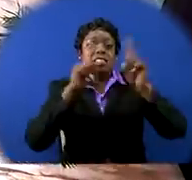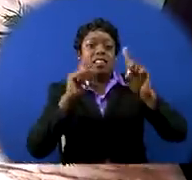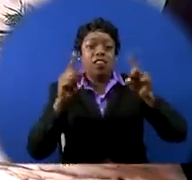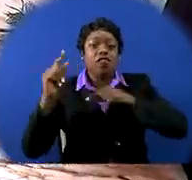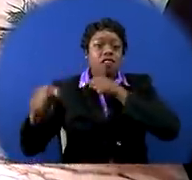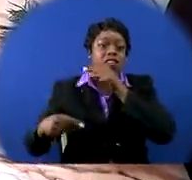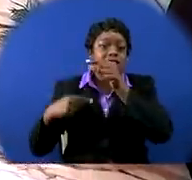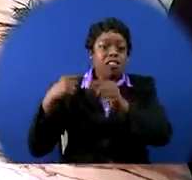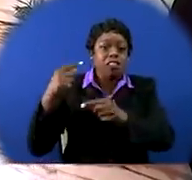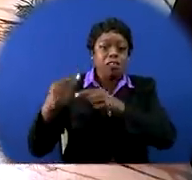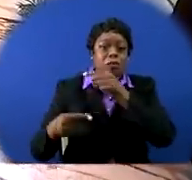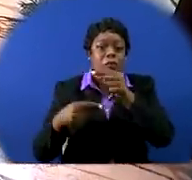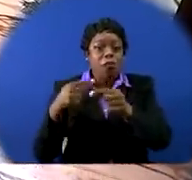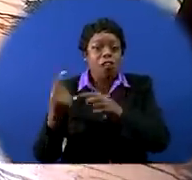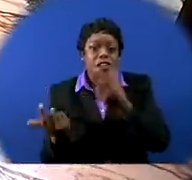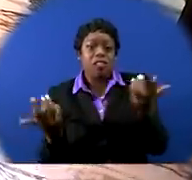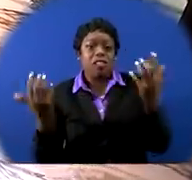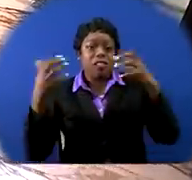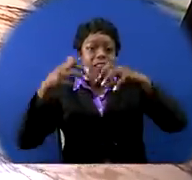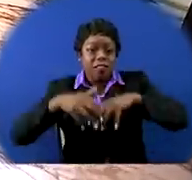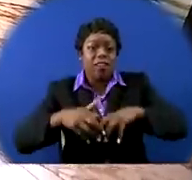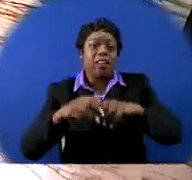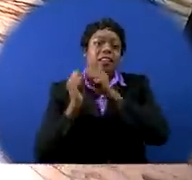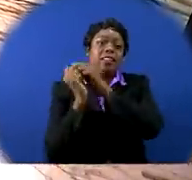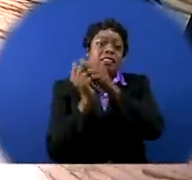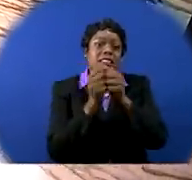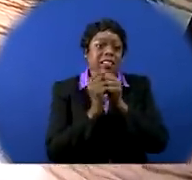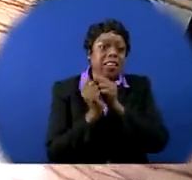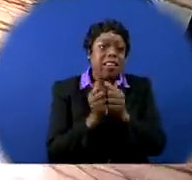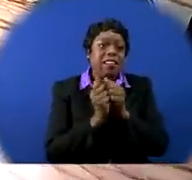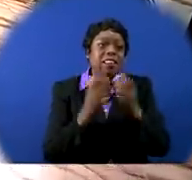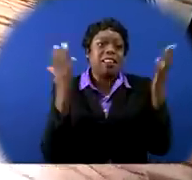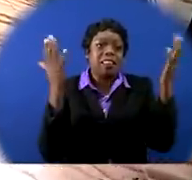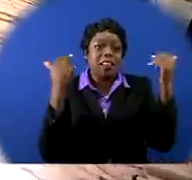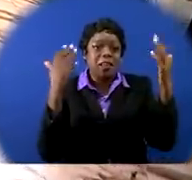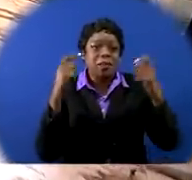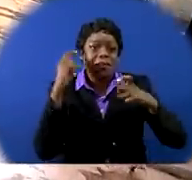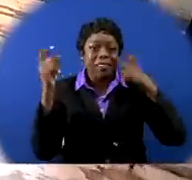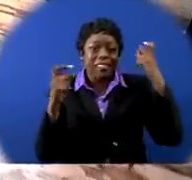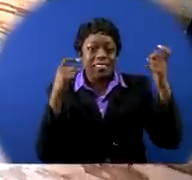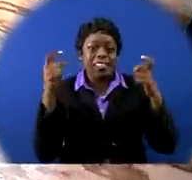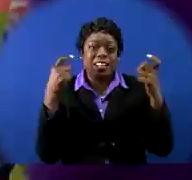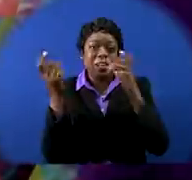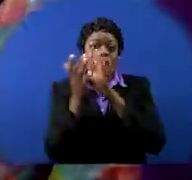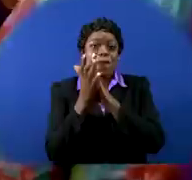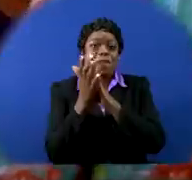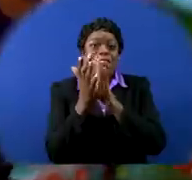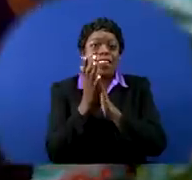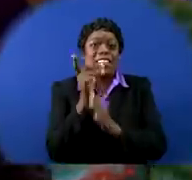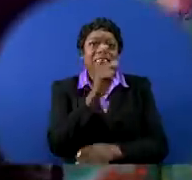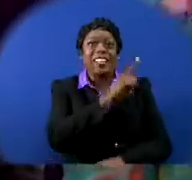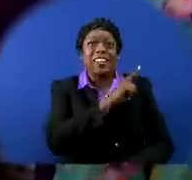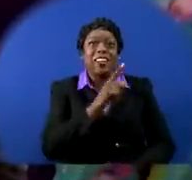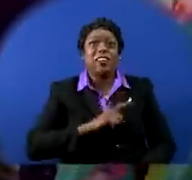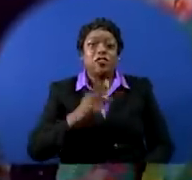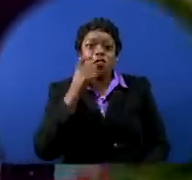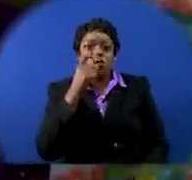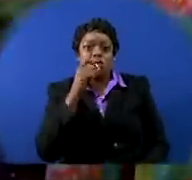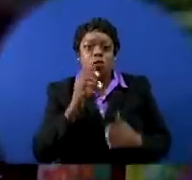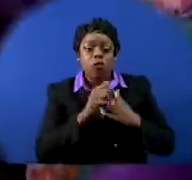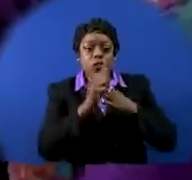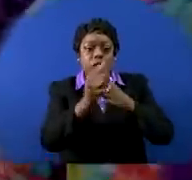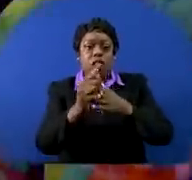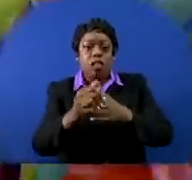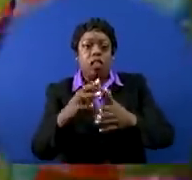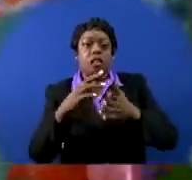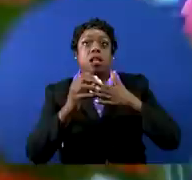Intergenerational church. Come on, celebrate. Celebrate. Praise the Lord. Who's leading? Reverend